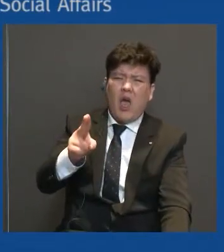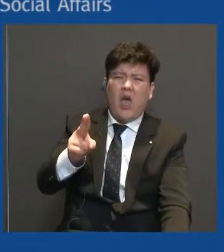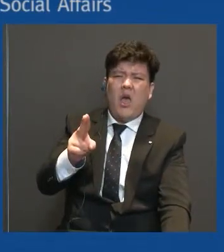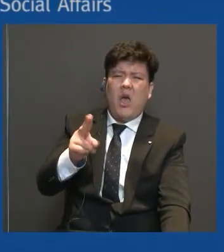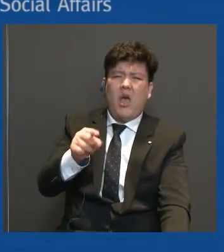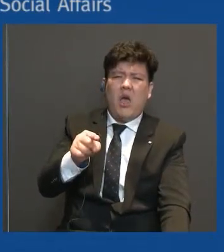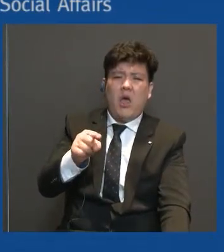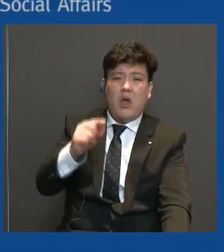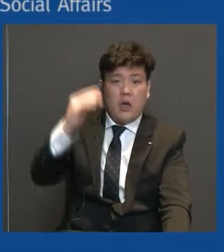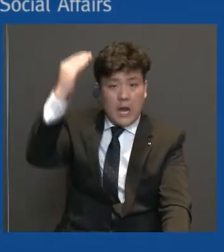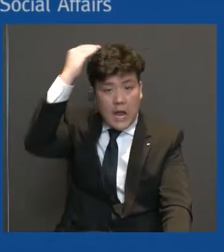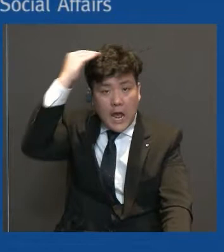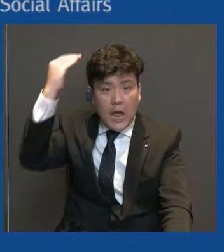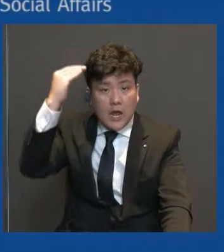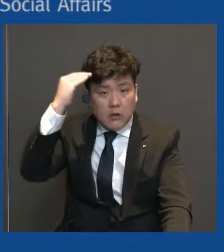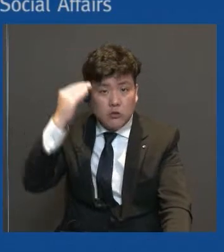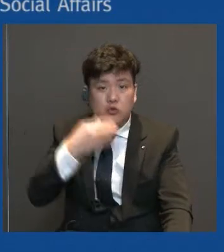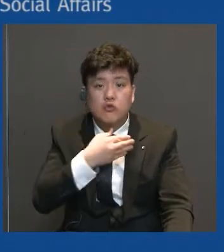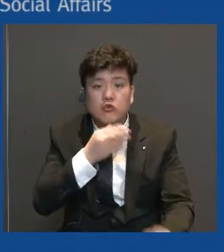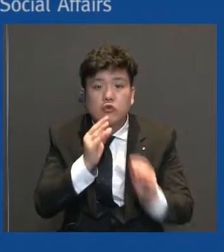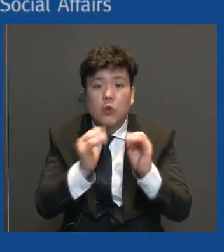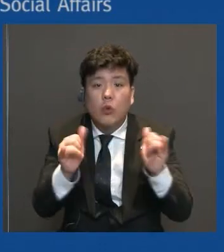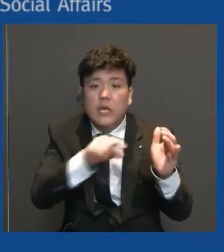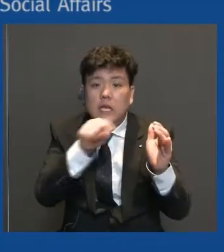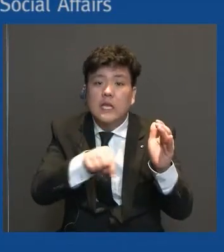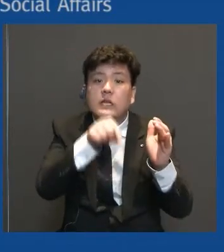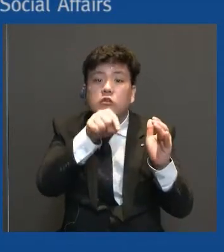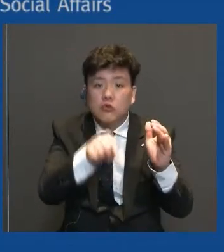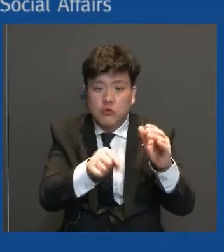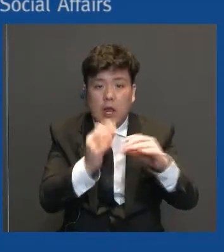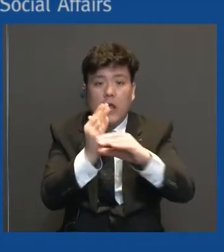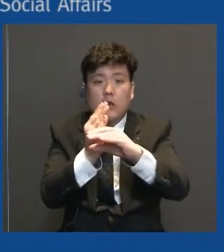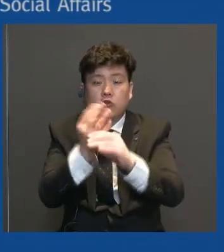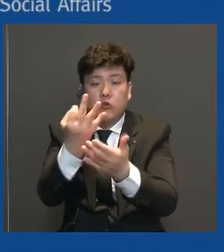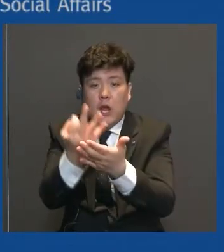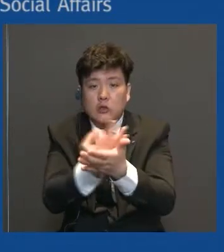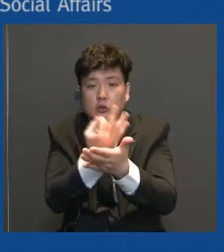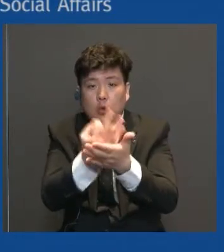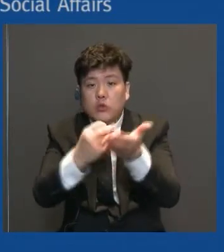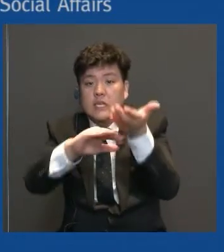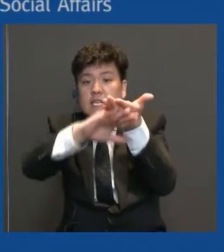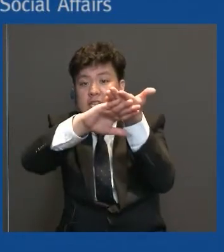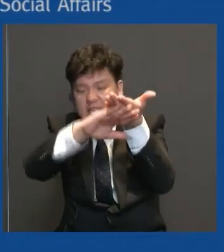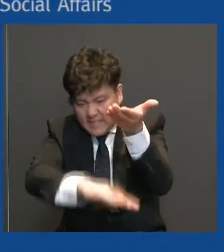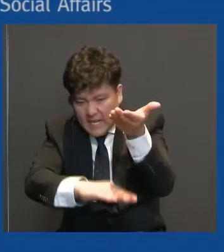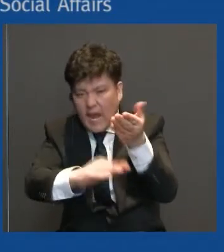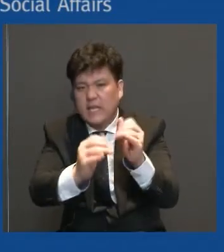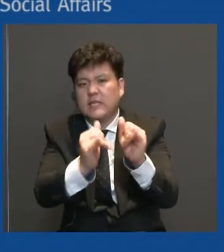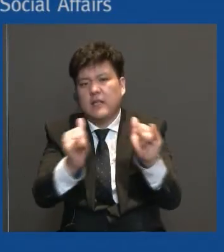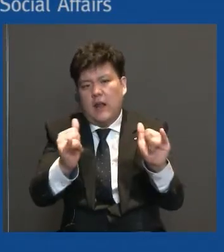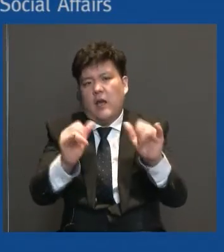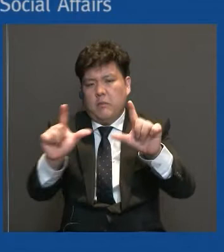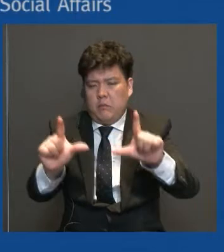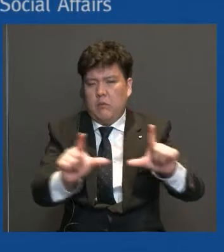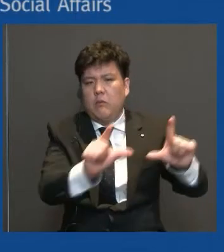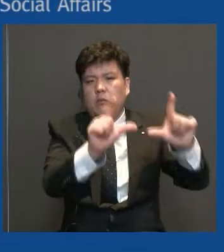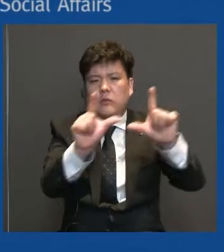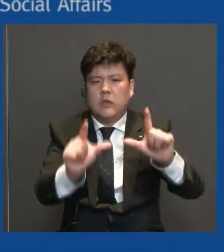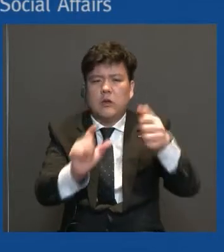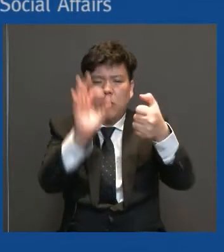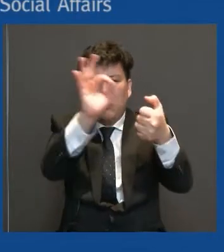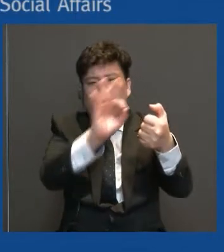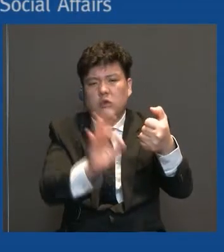of median income, while the rate is low as 80% in Germany and Sweden, for